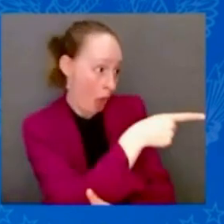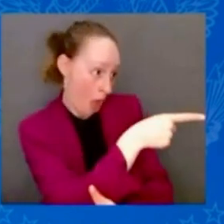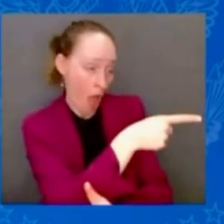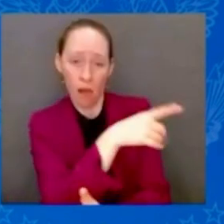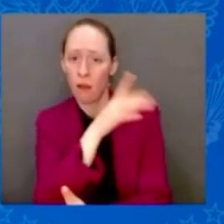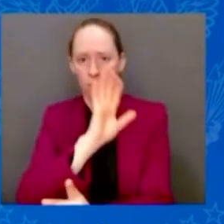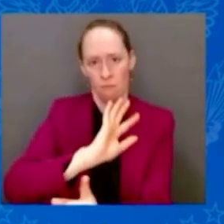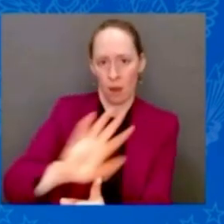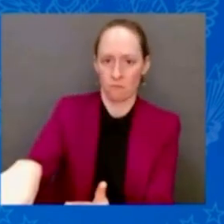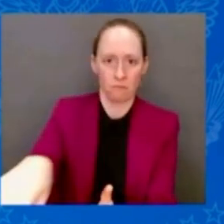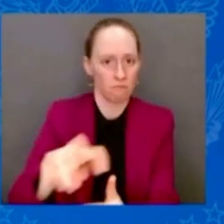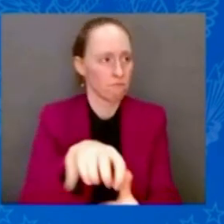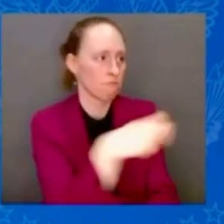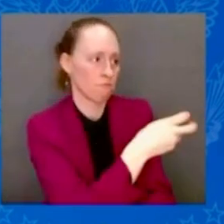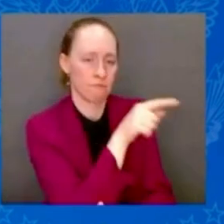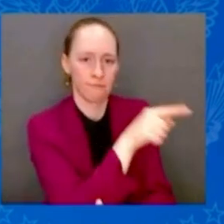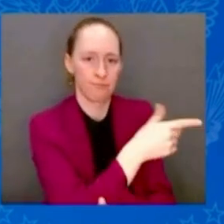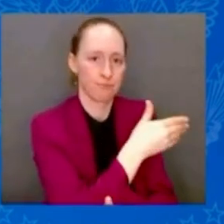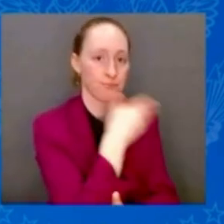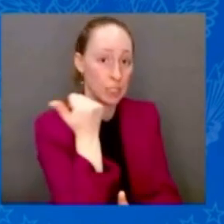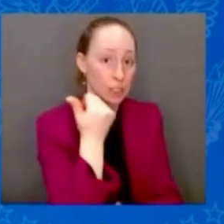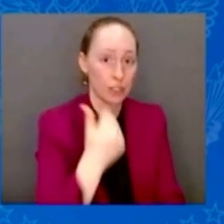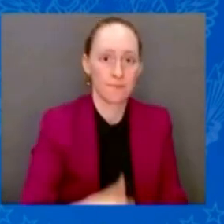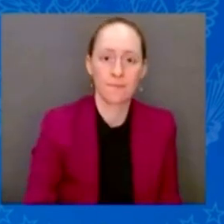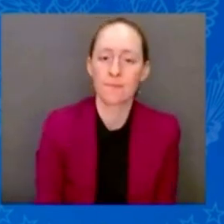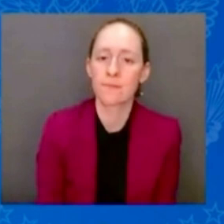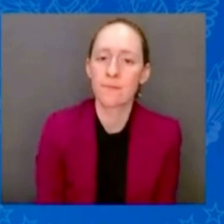sick. You deserve it.